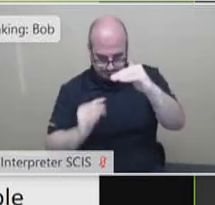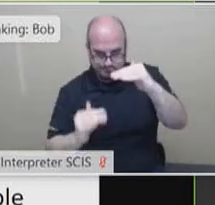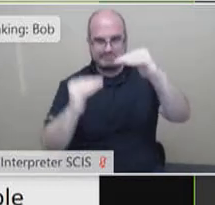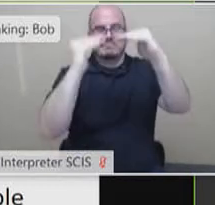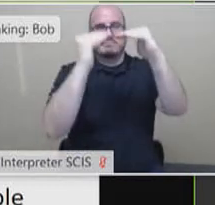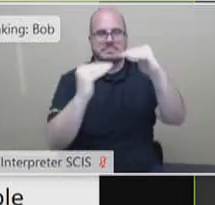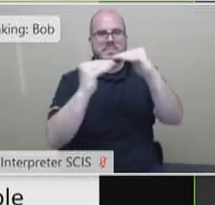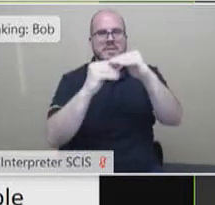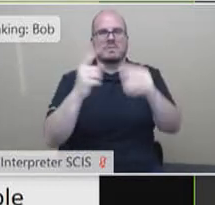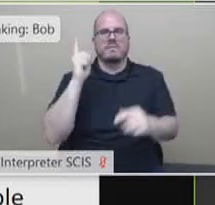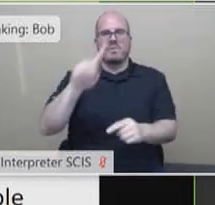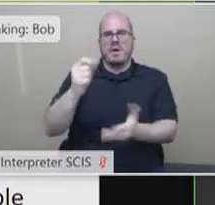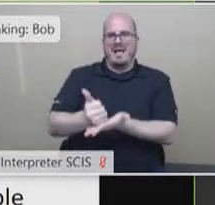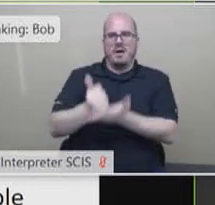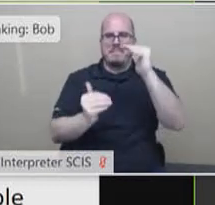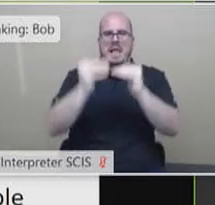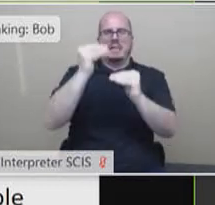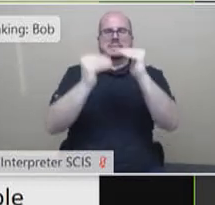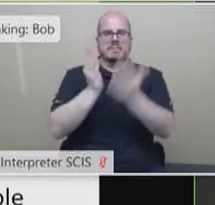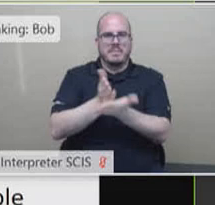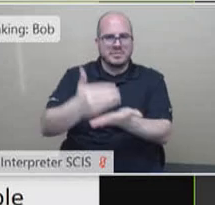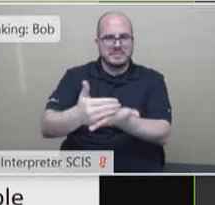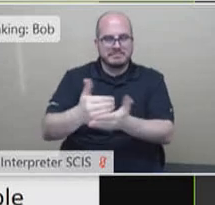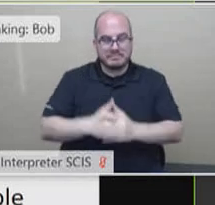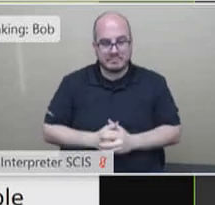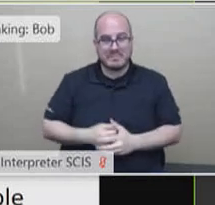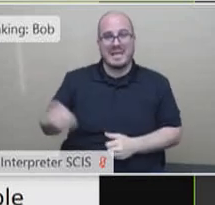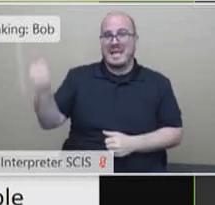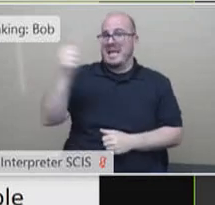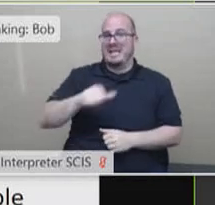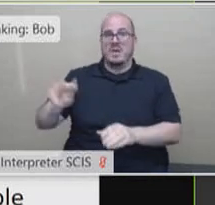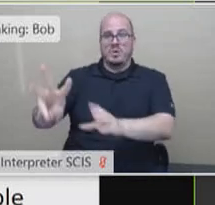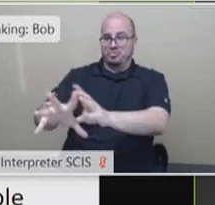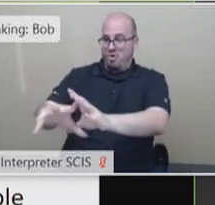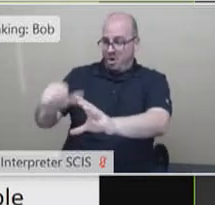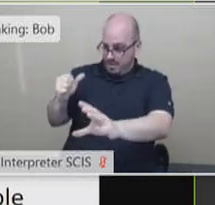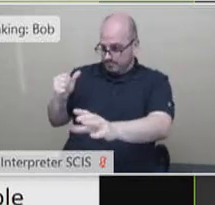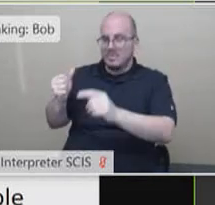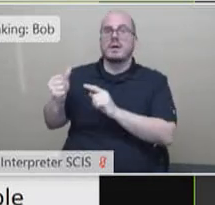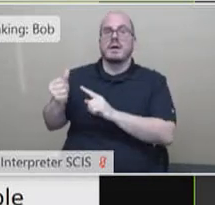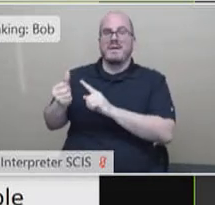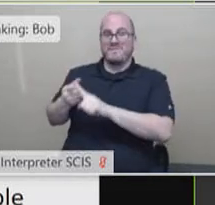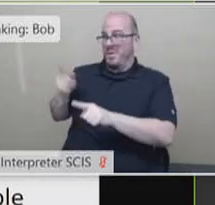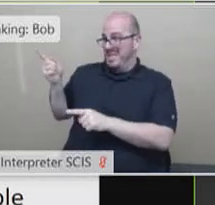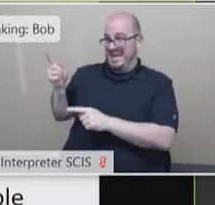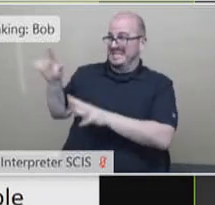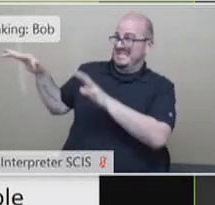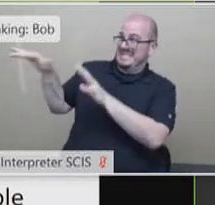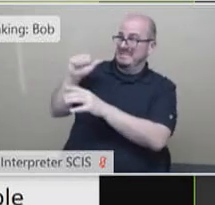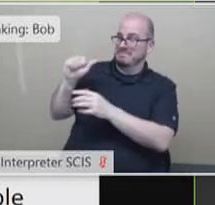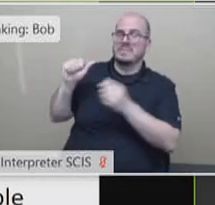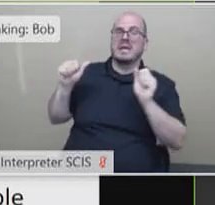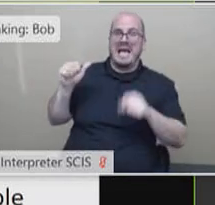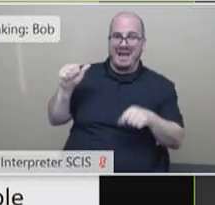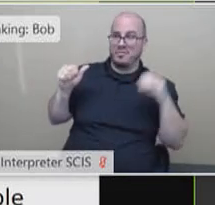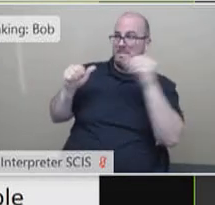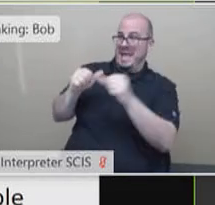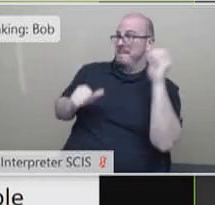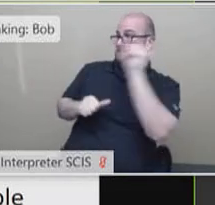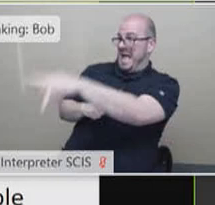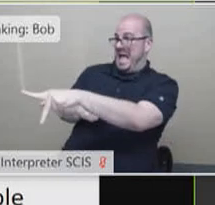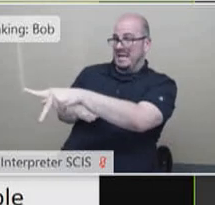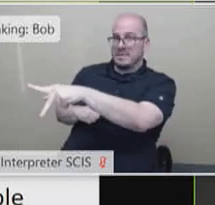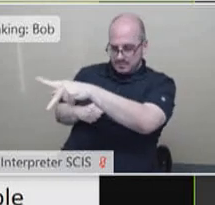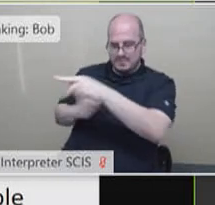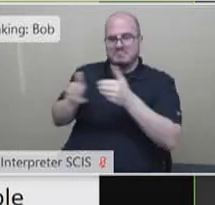budget. Any withdrawals that we do ultimately make from the fund have to be replenished by the city within 5 years. So we